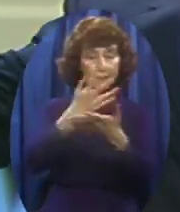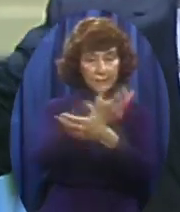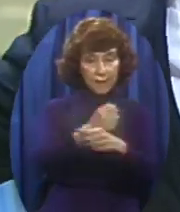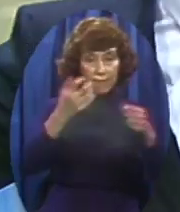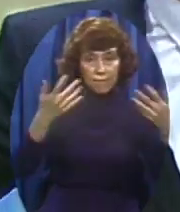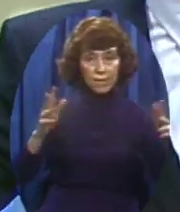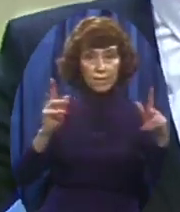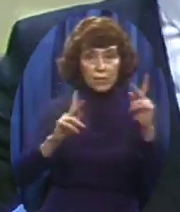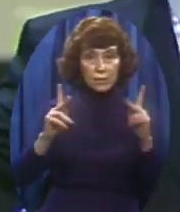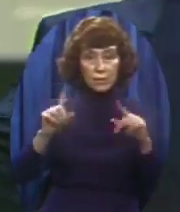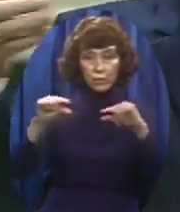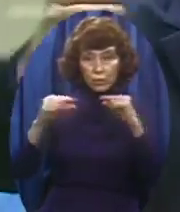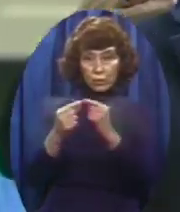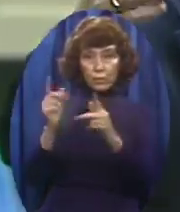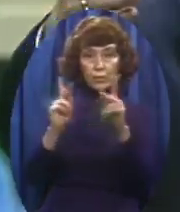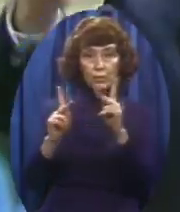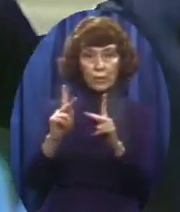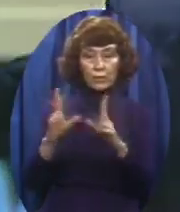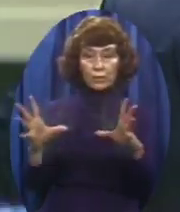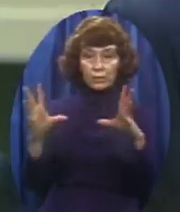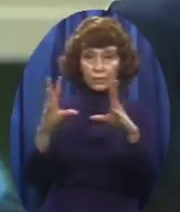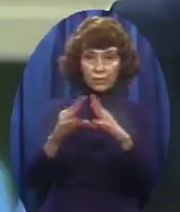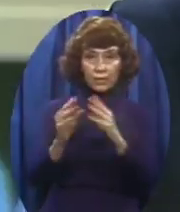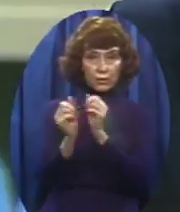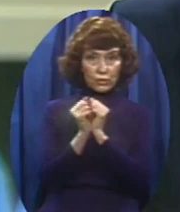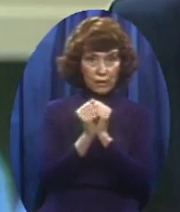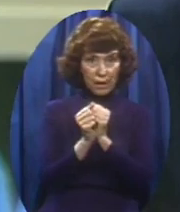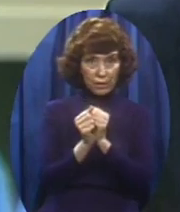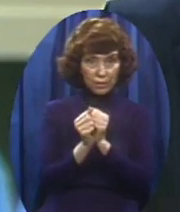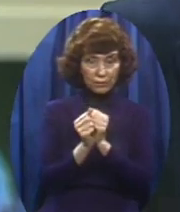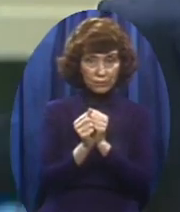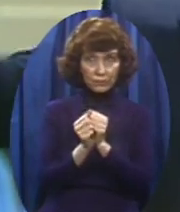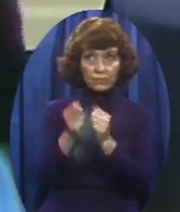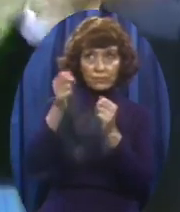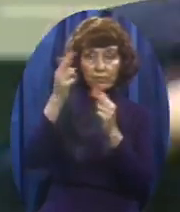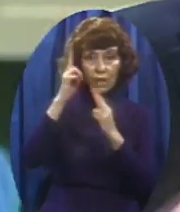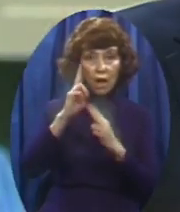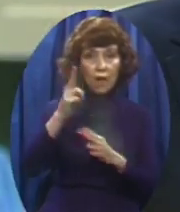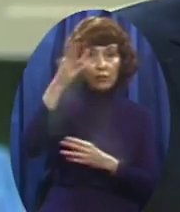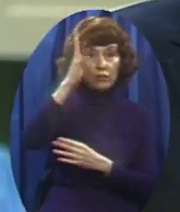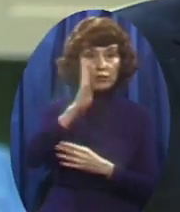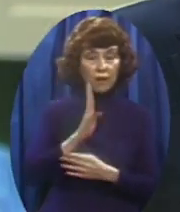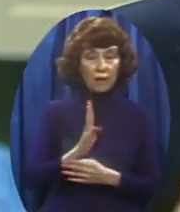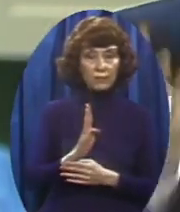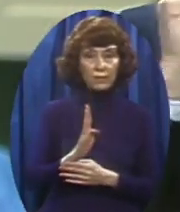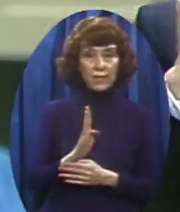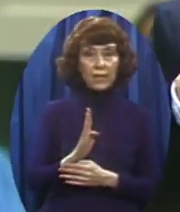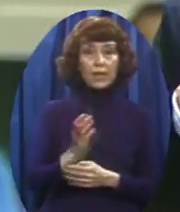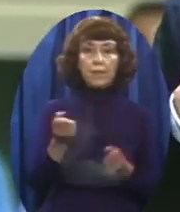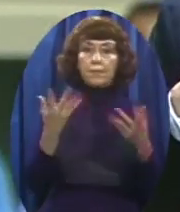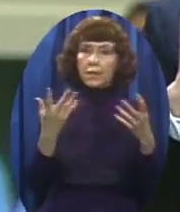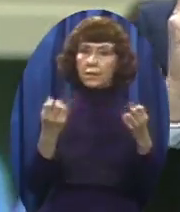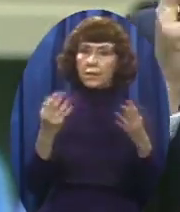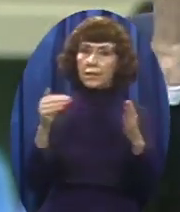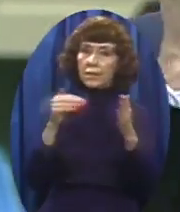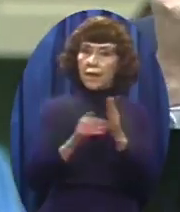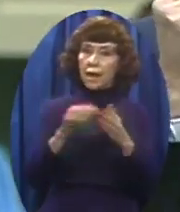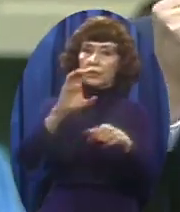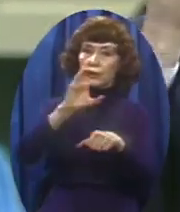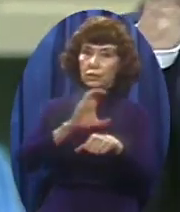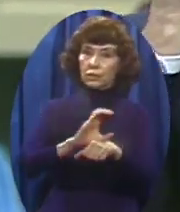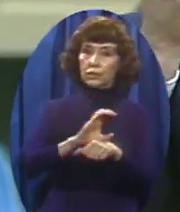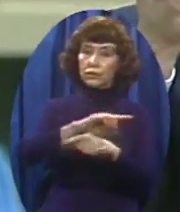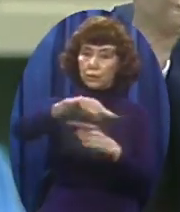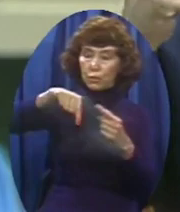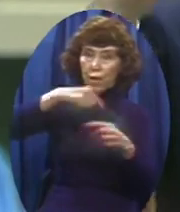are 110,000 fundamentalist churches like this in the U.S. right now. Thousands of them all over the world. For 2,000 years, the body